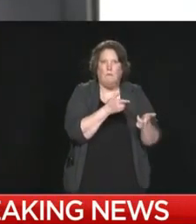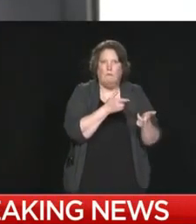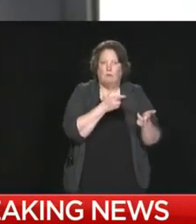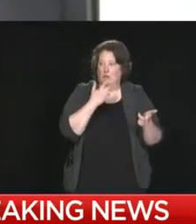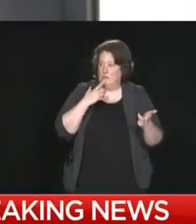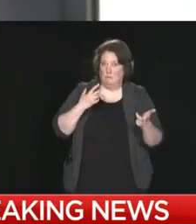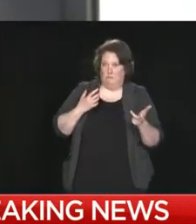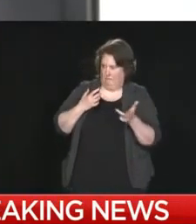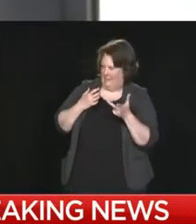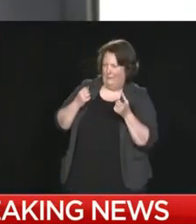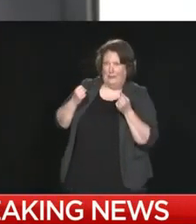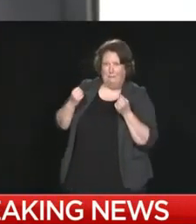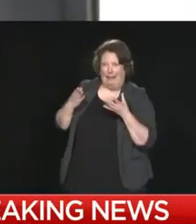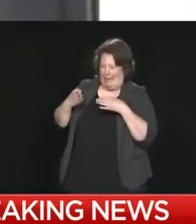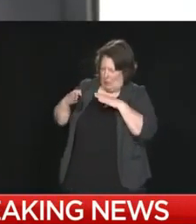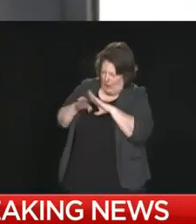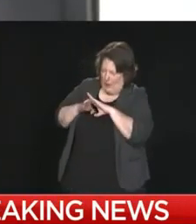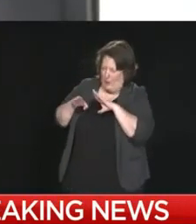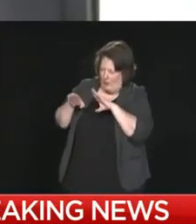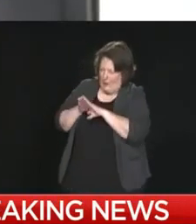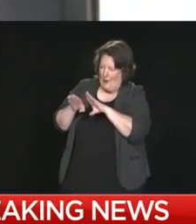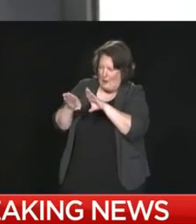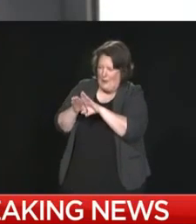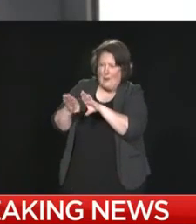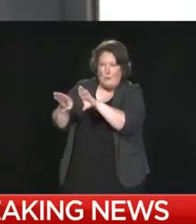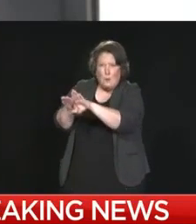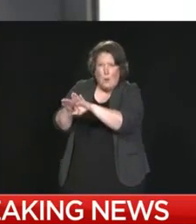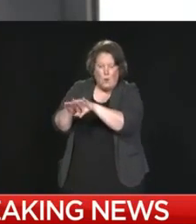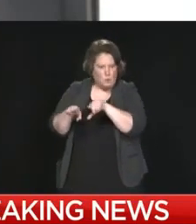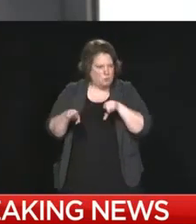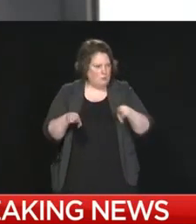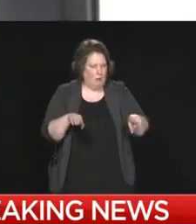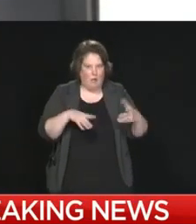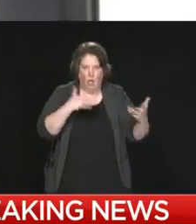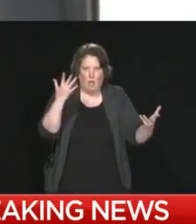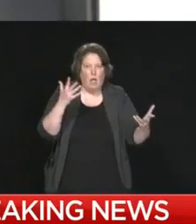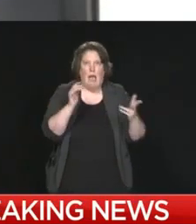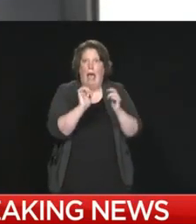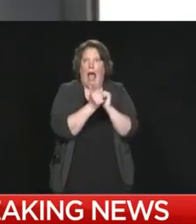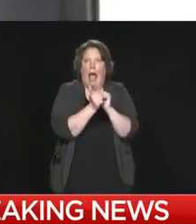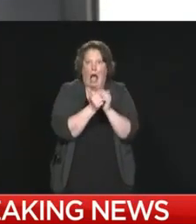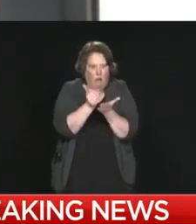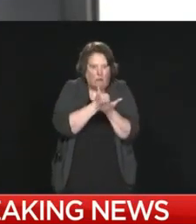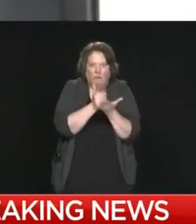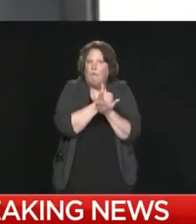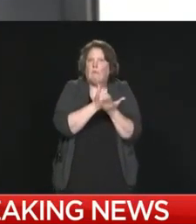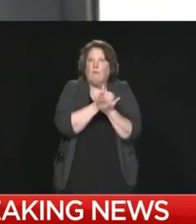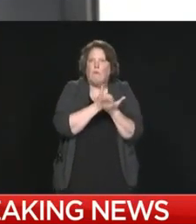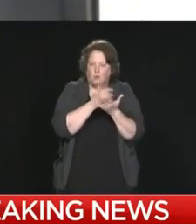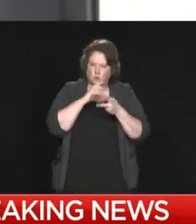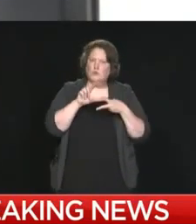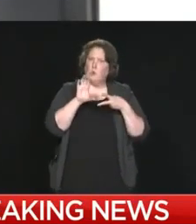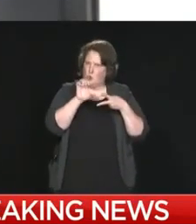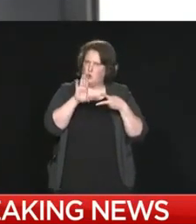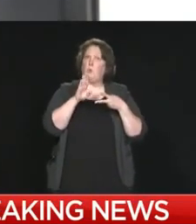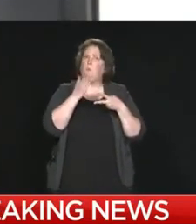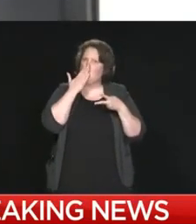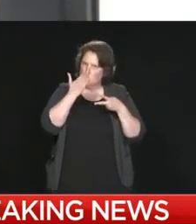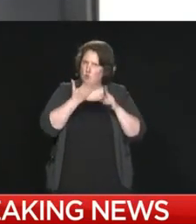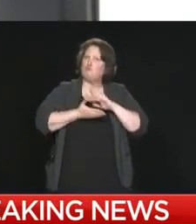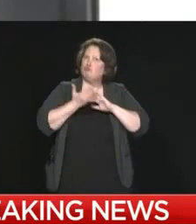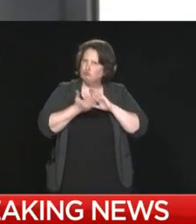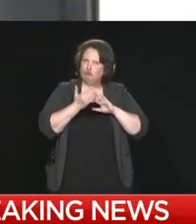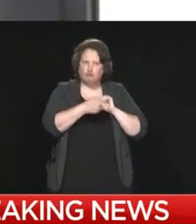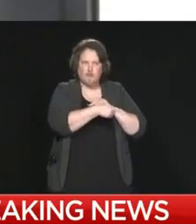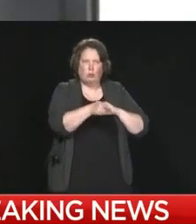economy were completely shut down. And it serves and served its purpose extremely well and will continue to be